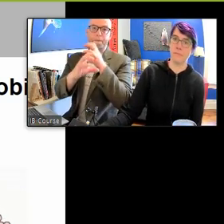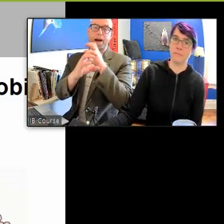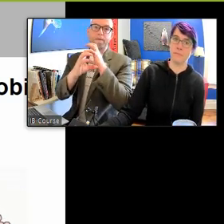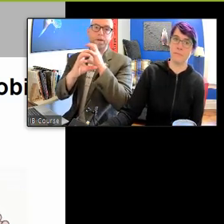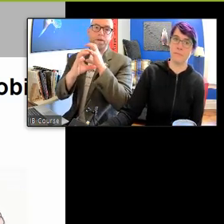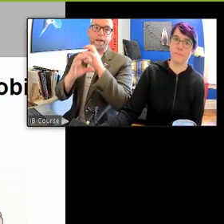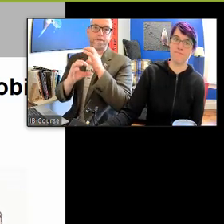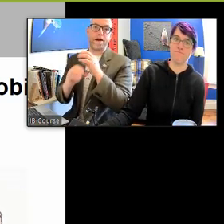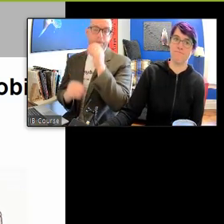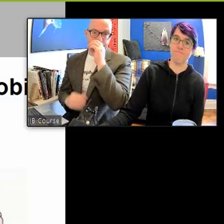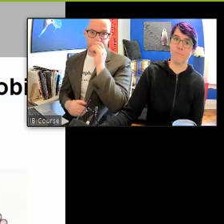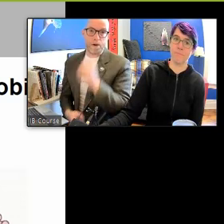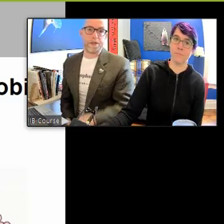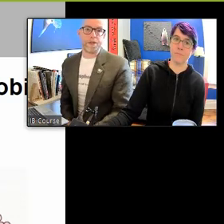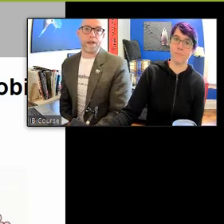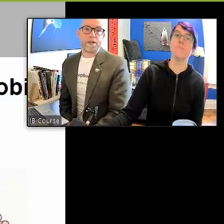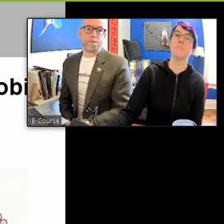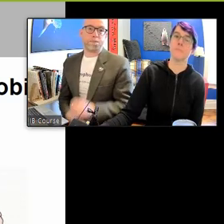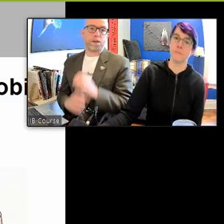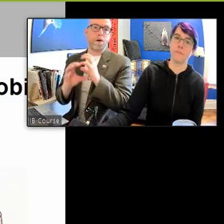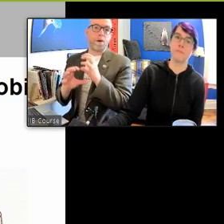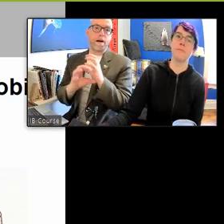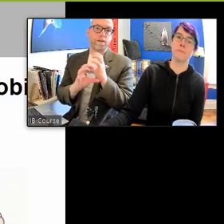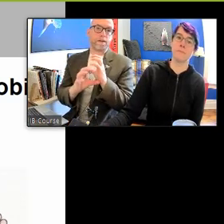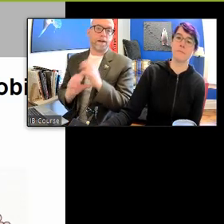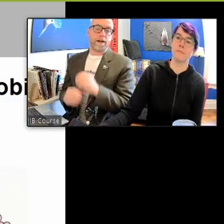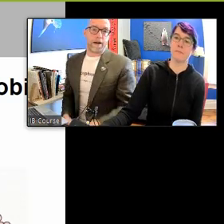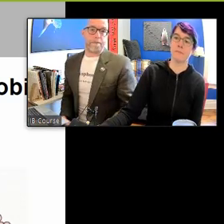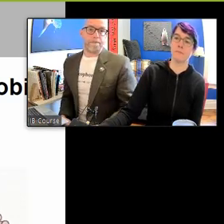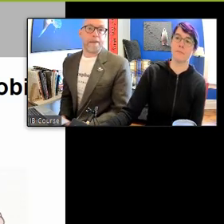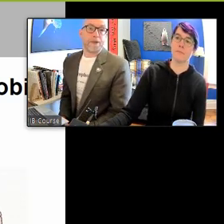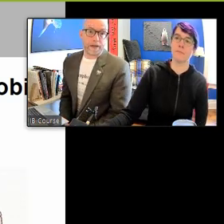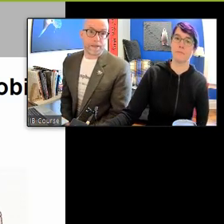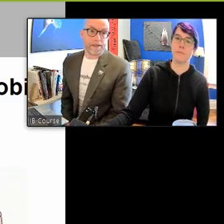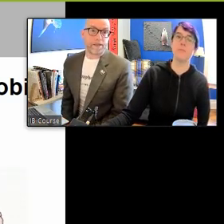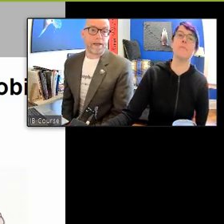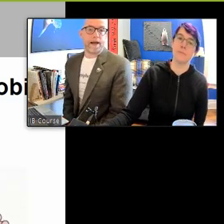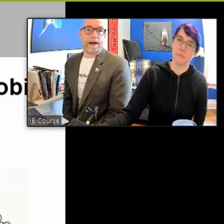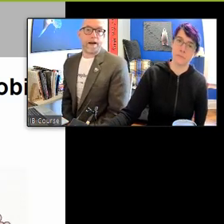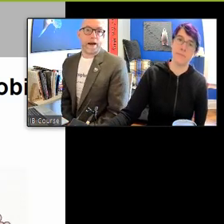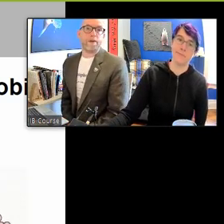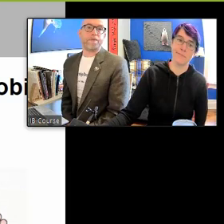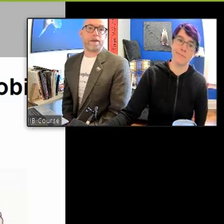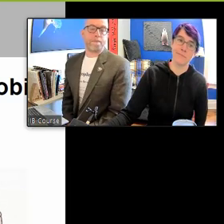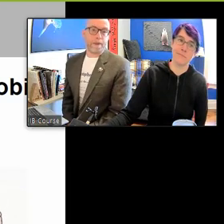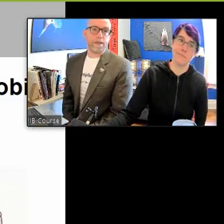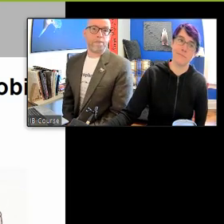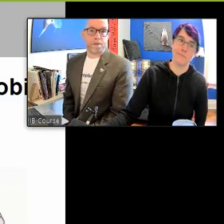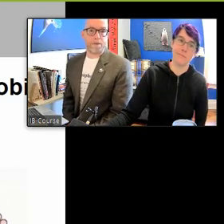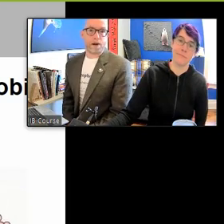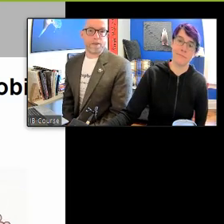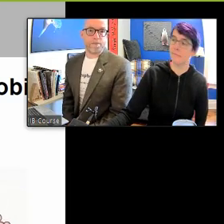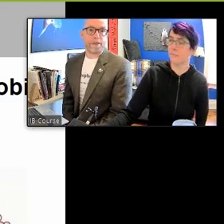using powerful, like, firefighter hoses to blow out mammoth tusks out of the